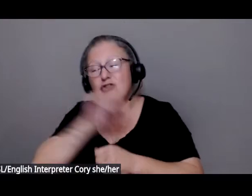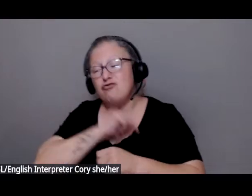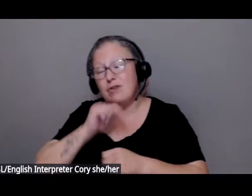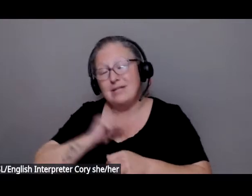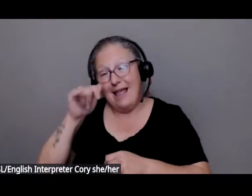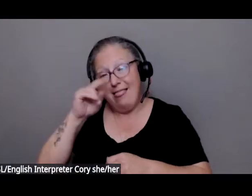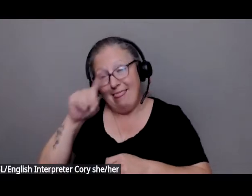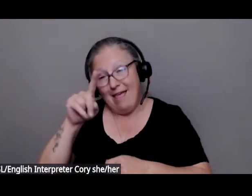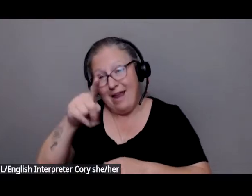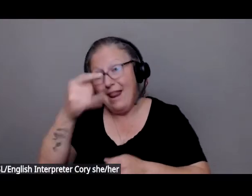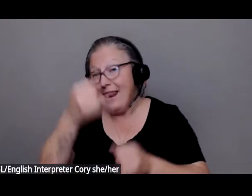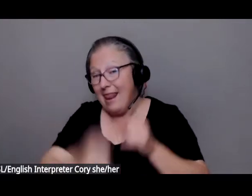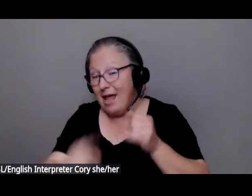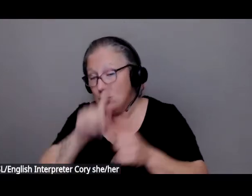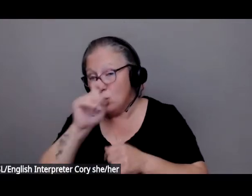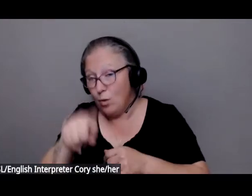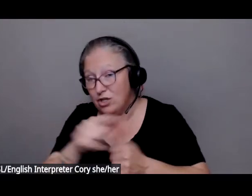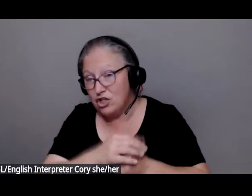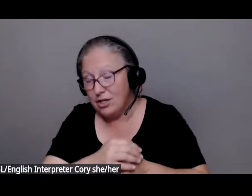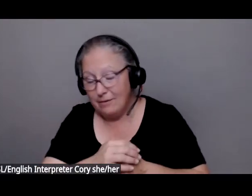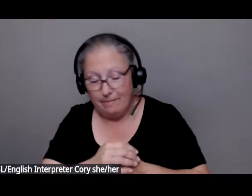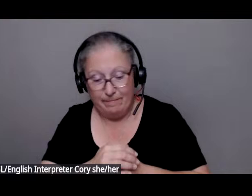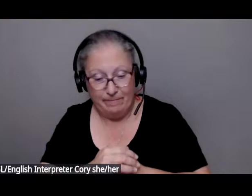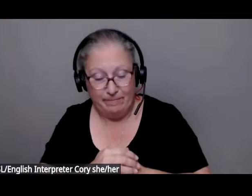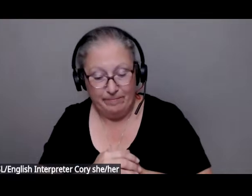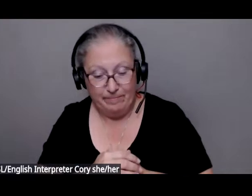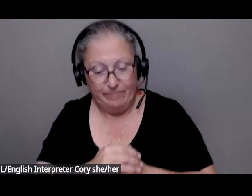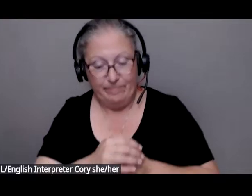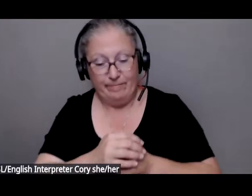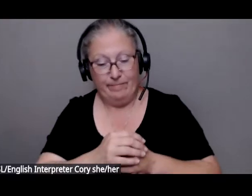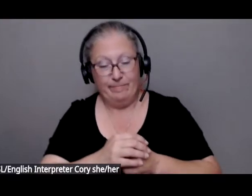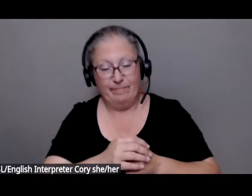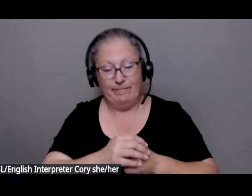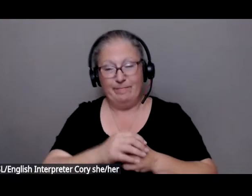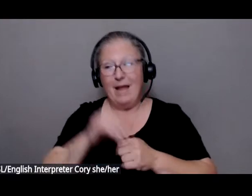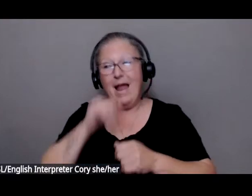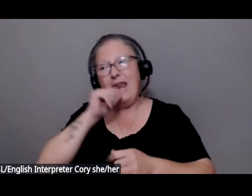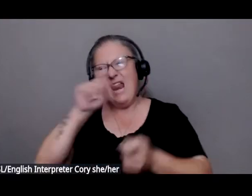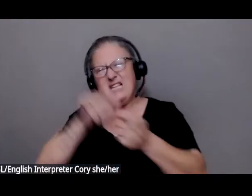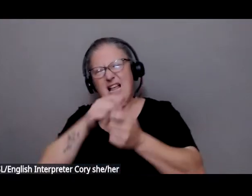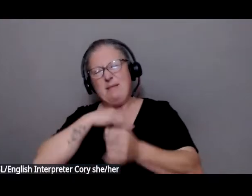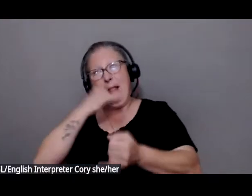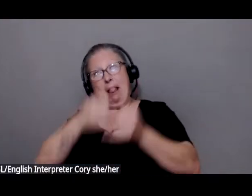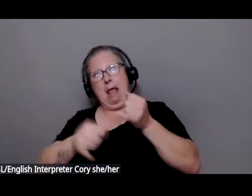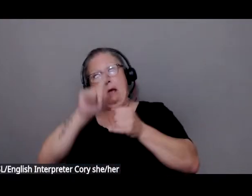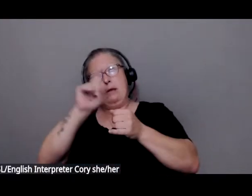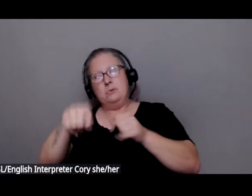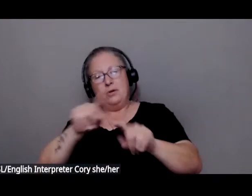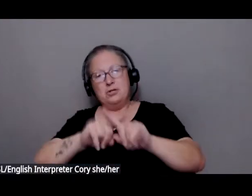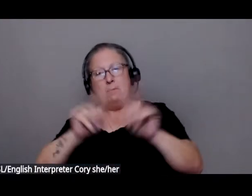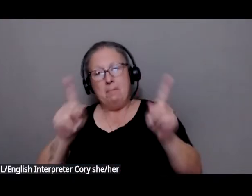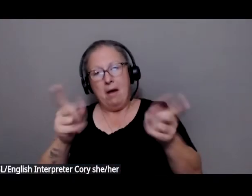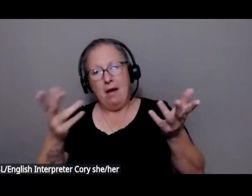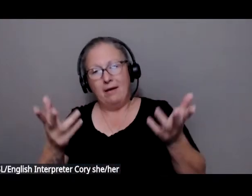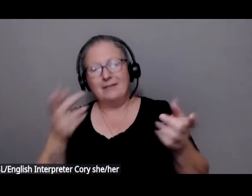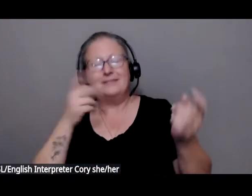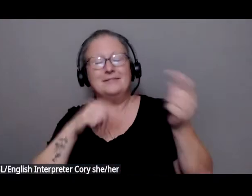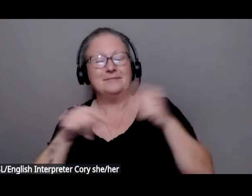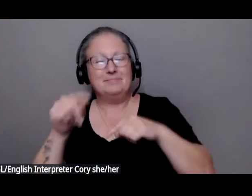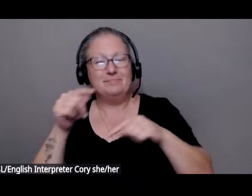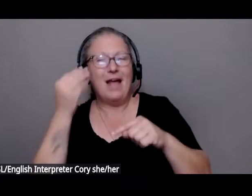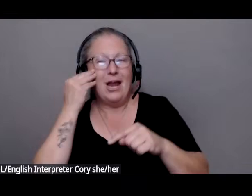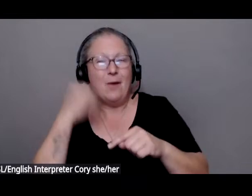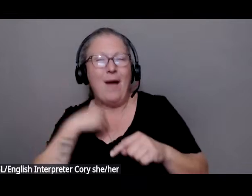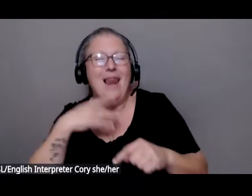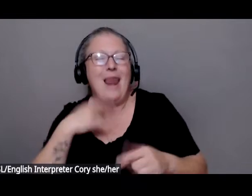Land, your last question. Exactly my last question, but going back, no, because I really like